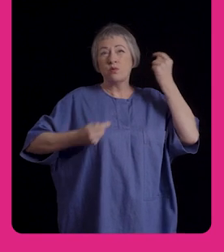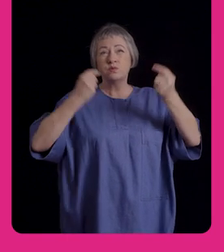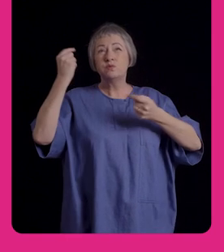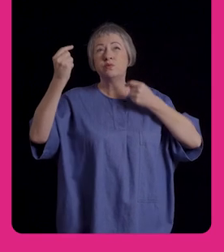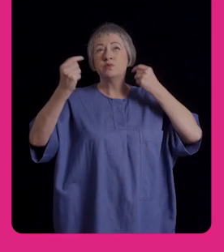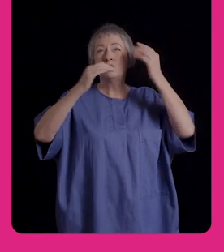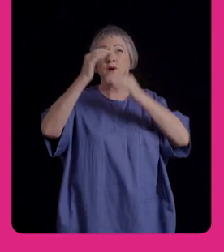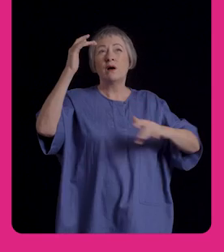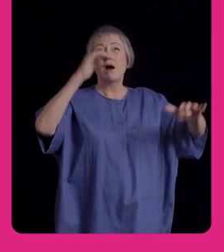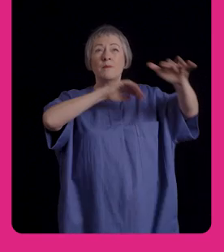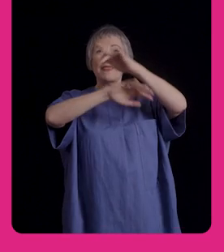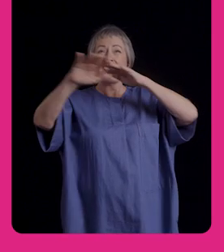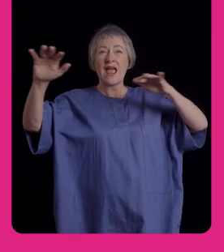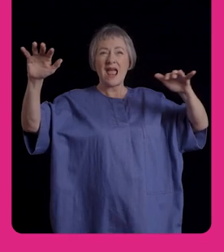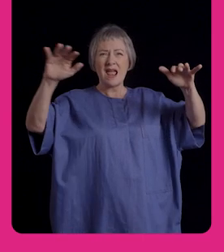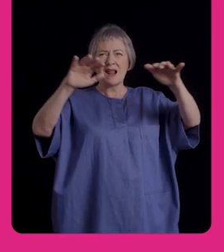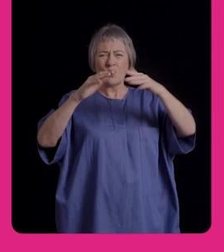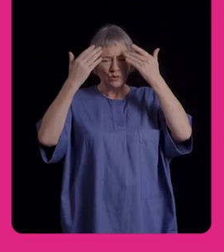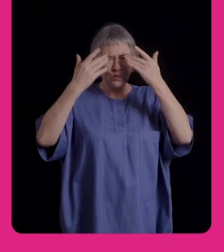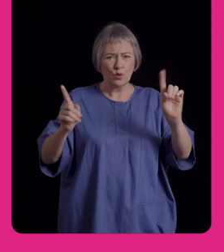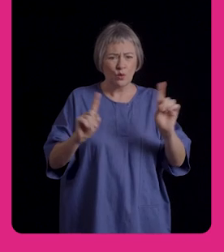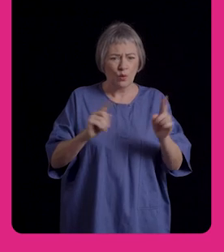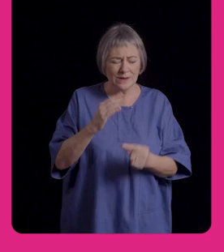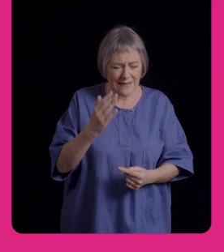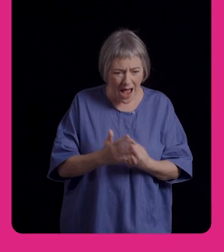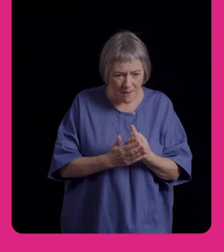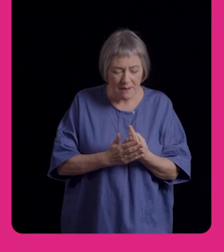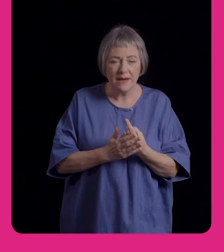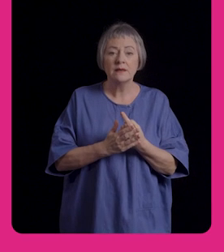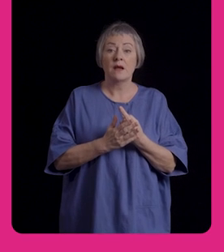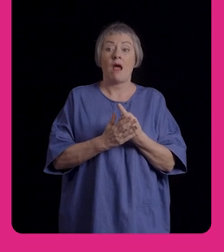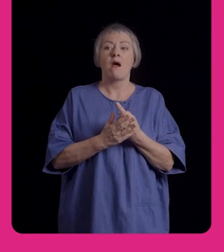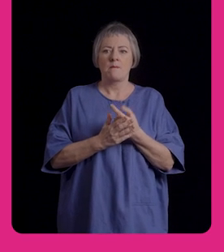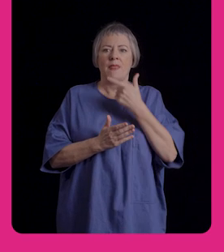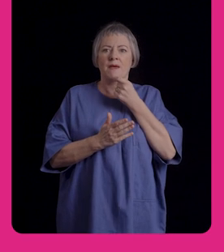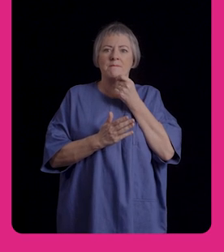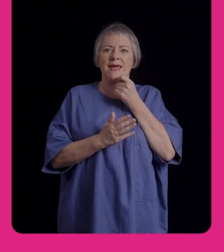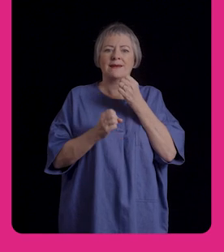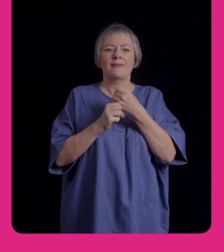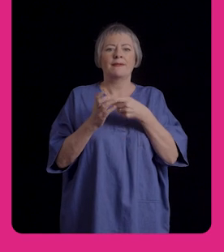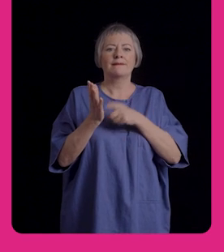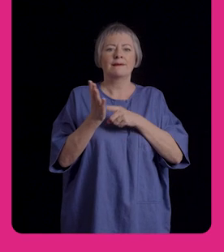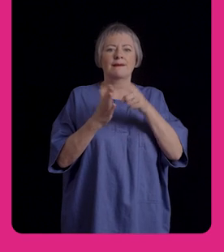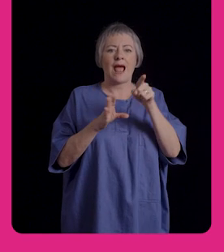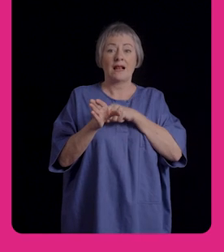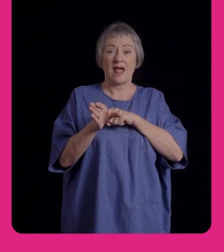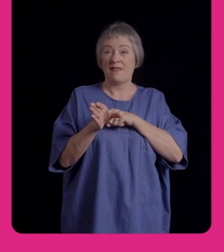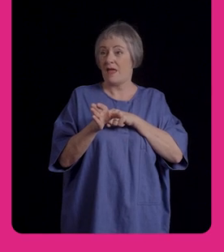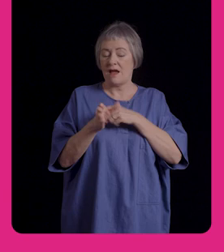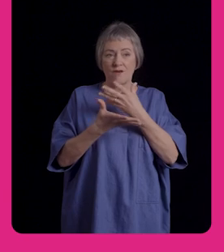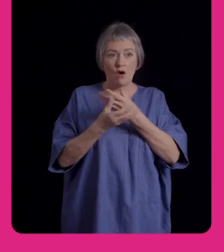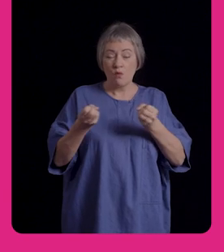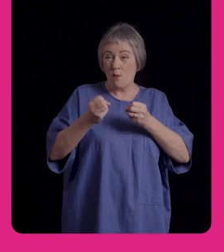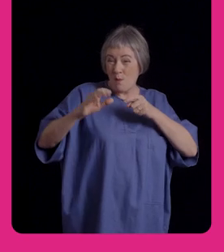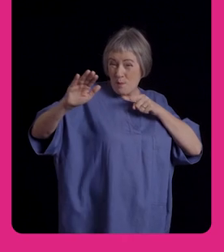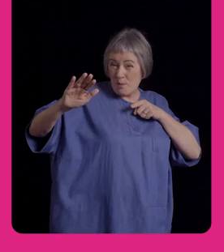ship. And down below, we have no idea what's going on. But the guys in the galley have an idea what's going on because they have run out